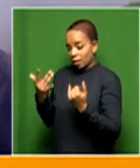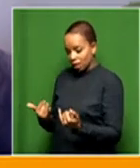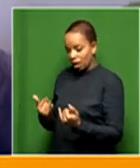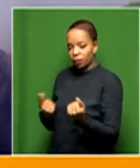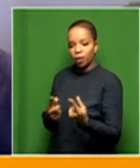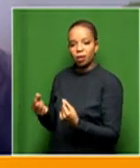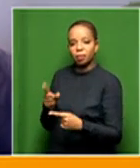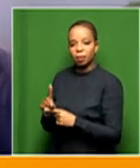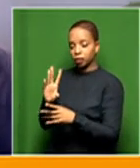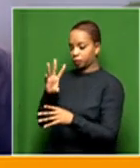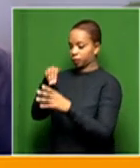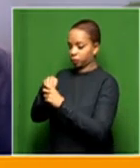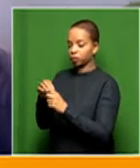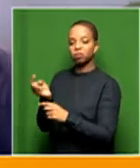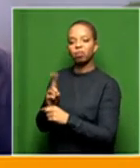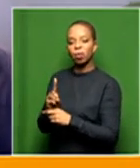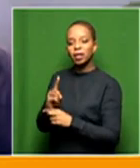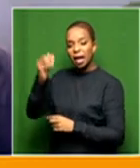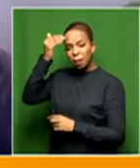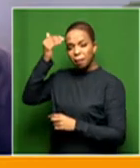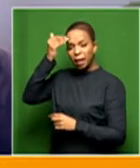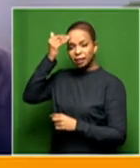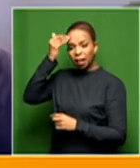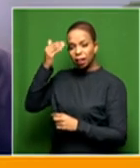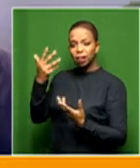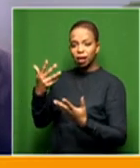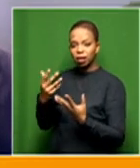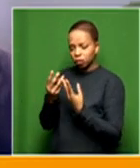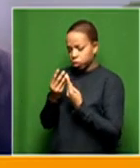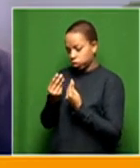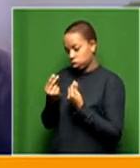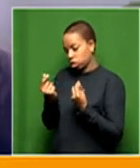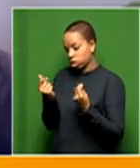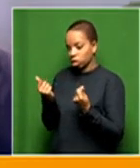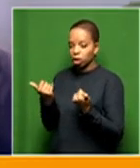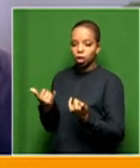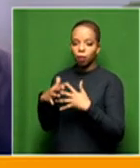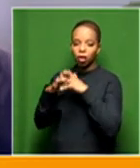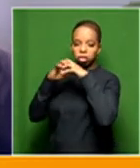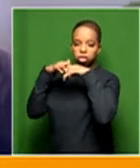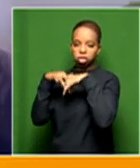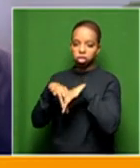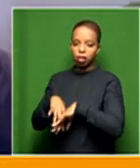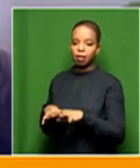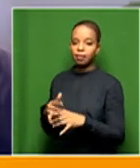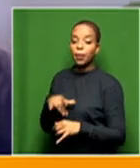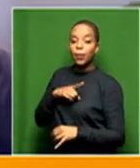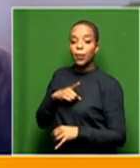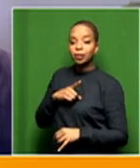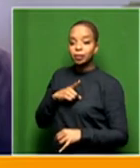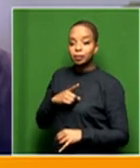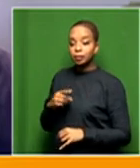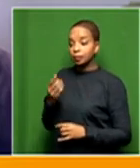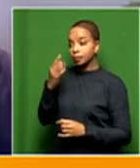mental meltdown. And some of these victims of this mental meltdown are of the, opinion that money would be